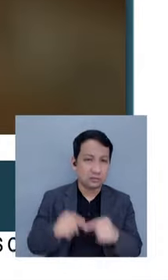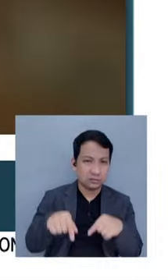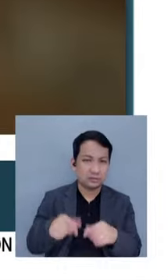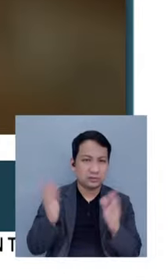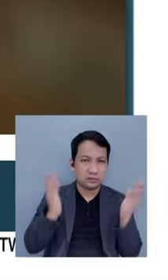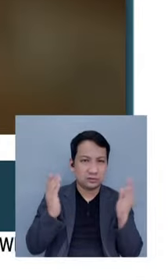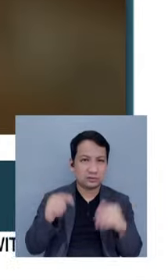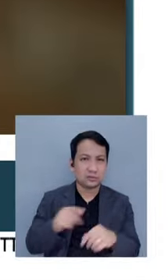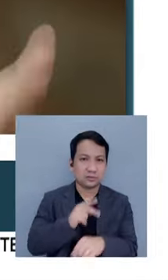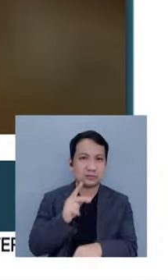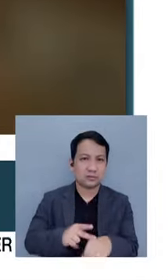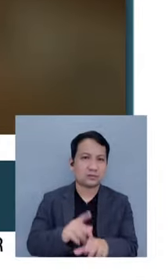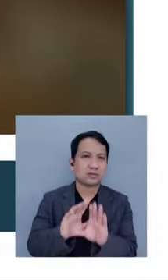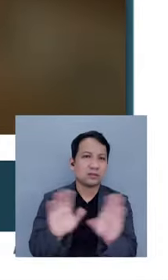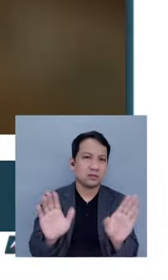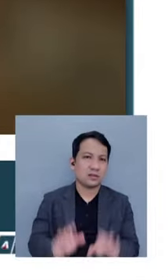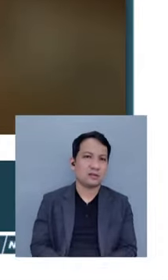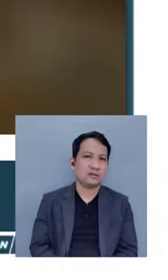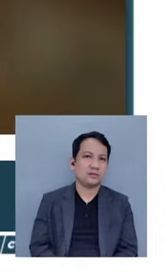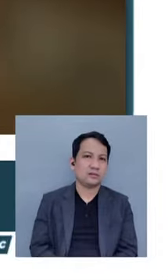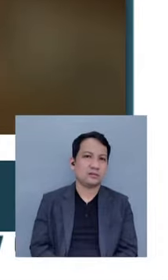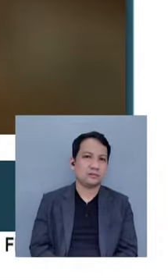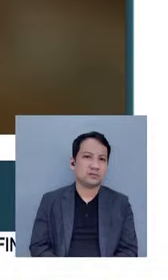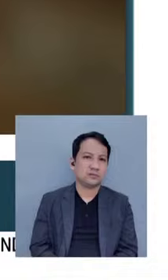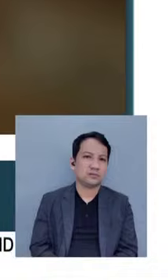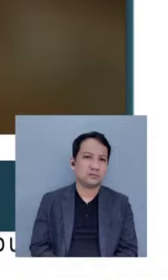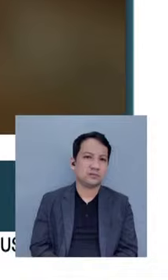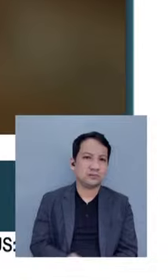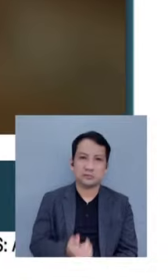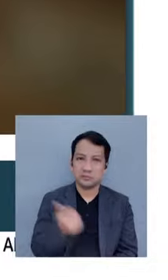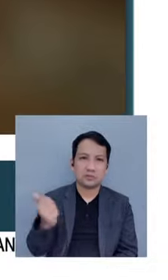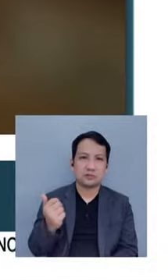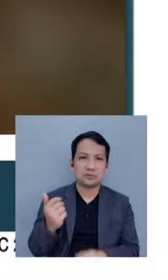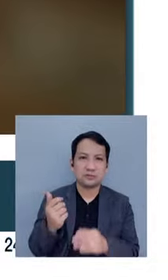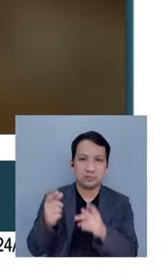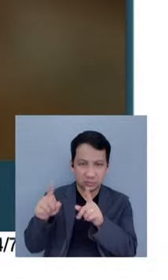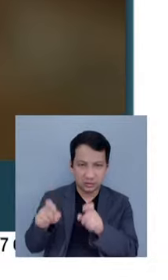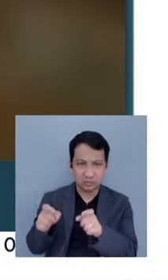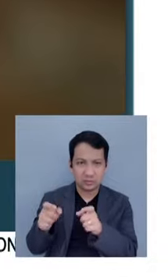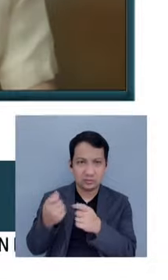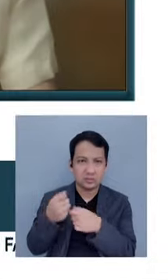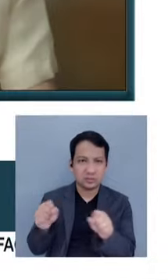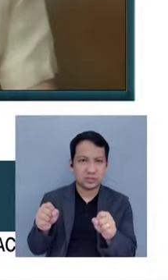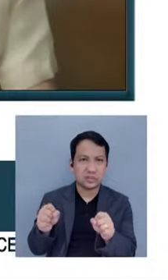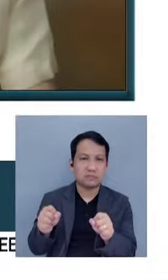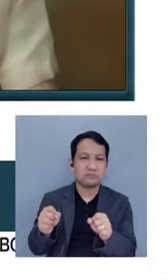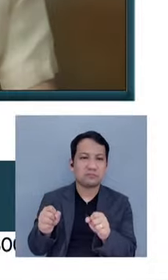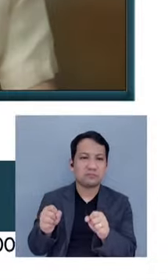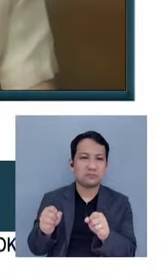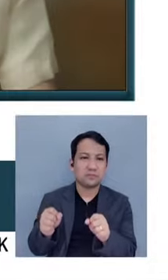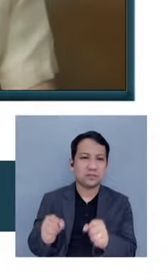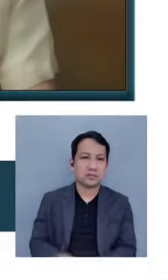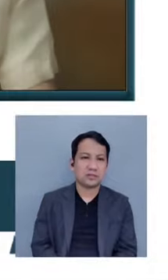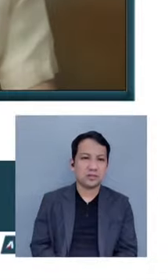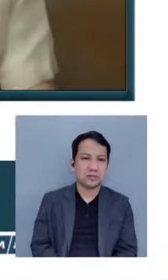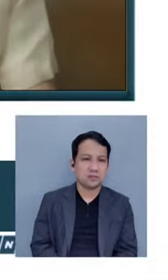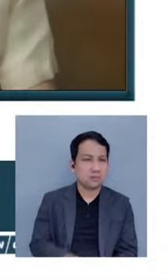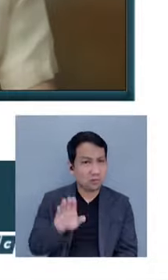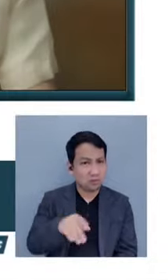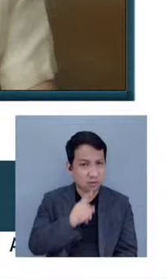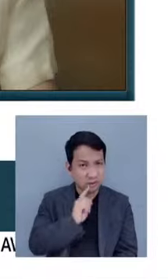And I would rather you test your skills in a safer place. Have we gone to that point? Have we come to that